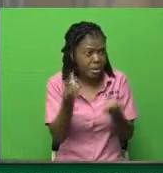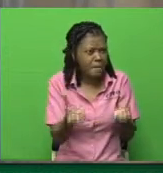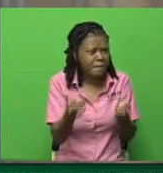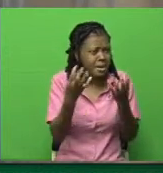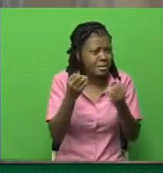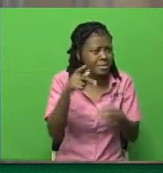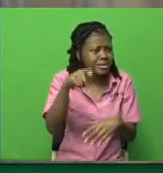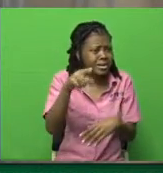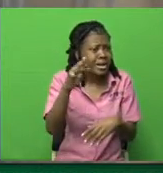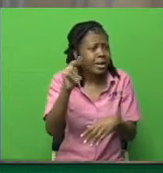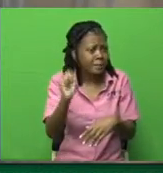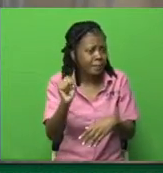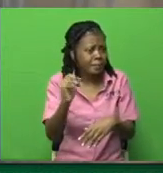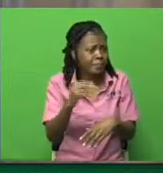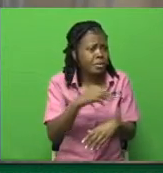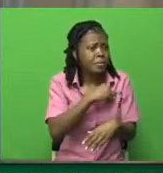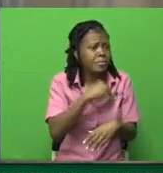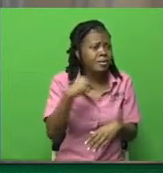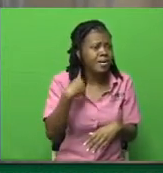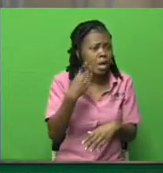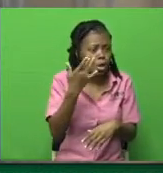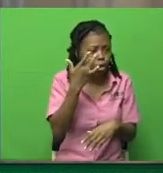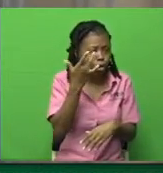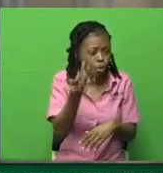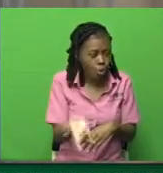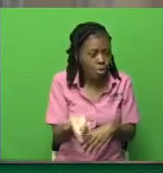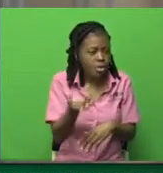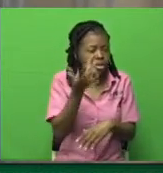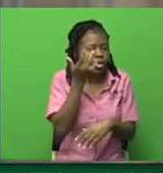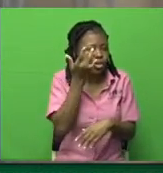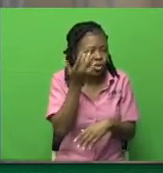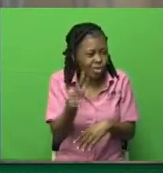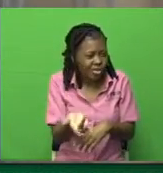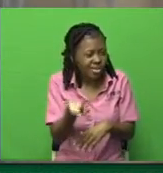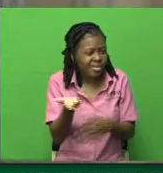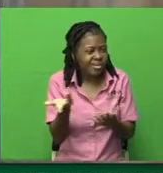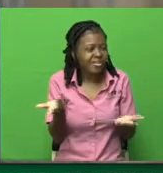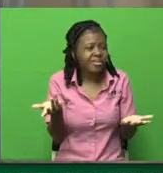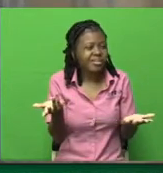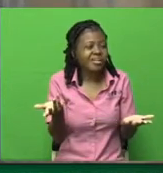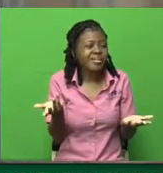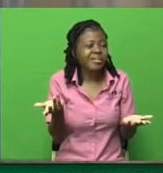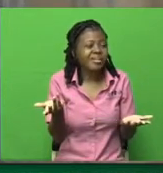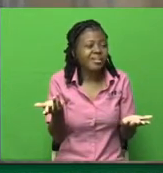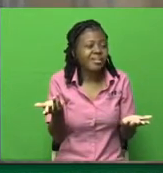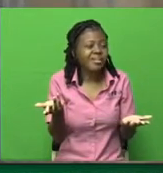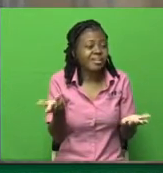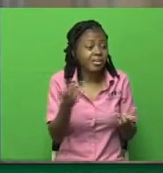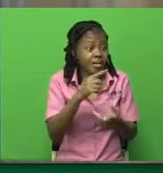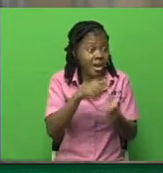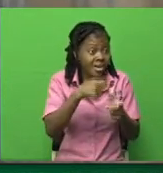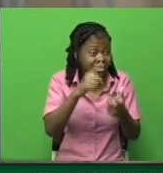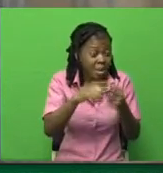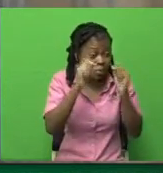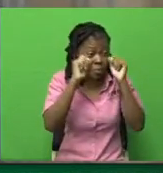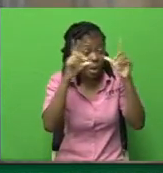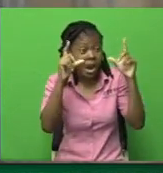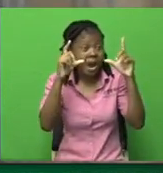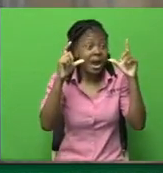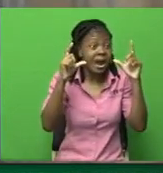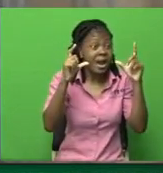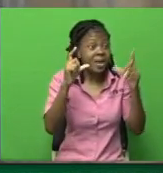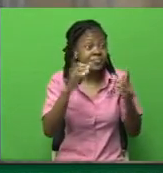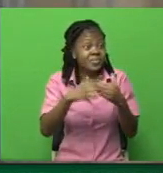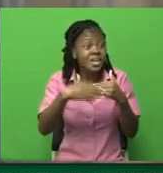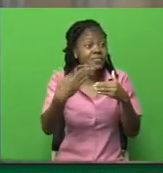looking half asleep which repaired though falling asleep and the only time they came to life and appeared to be very little